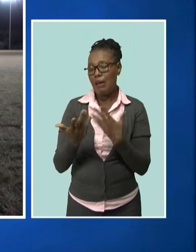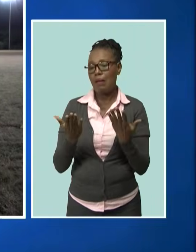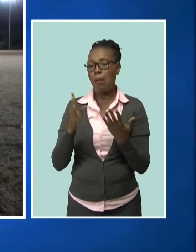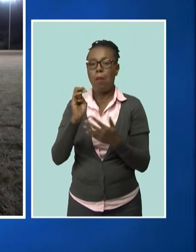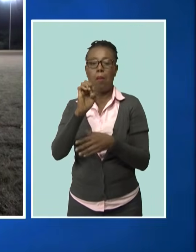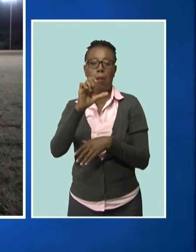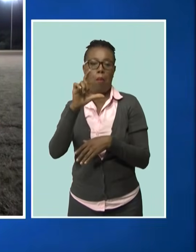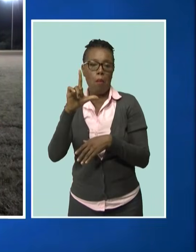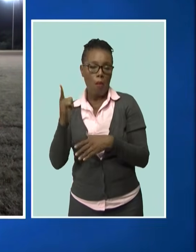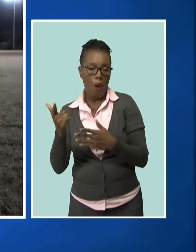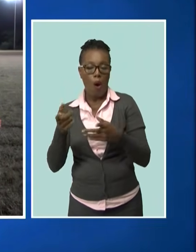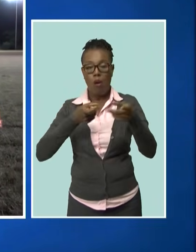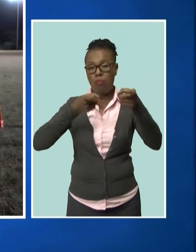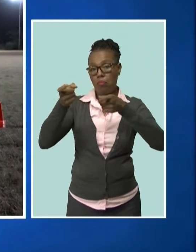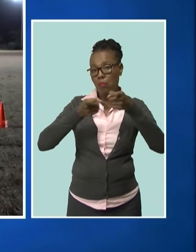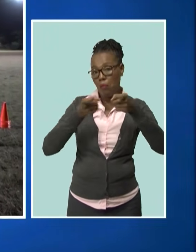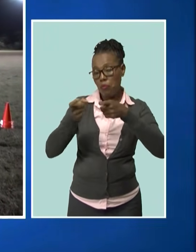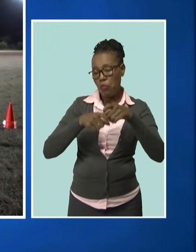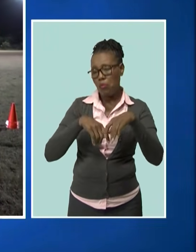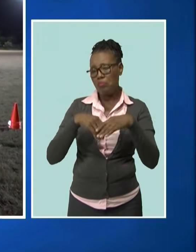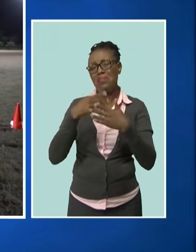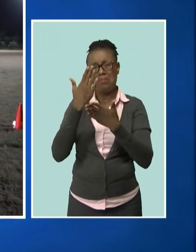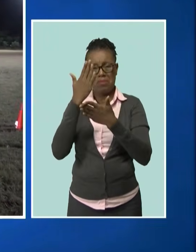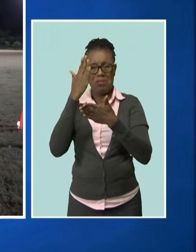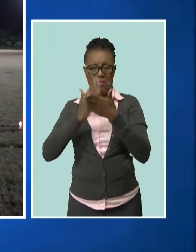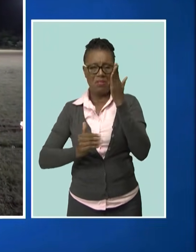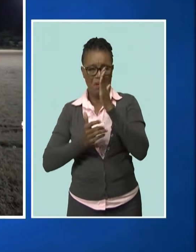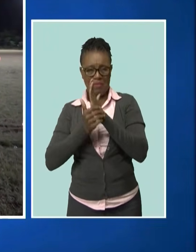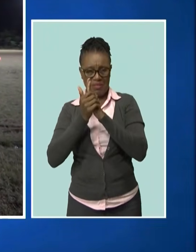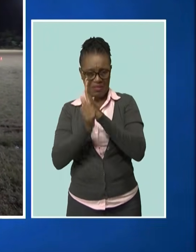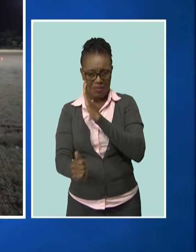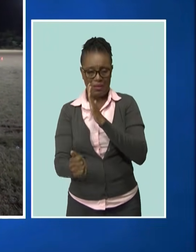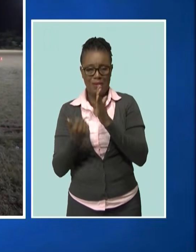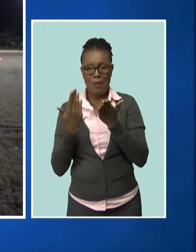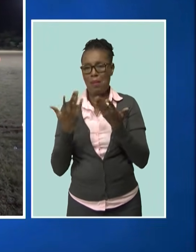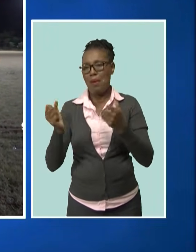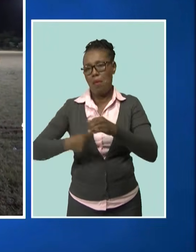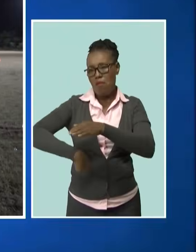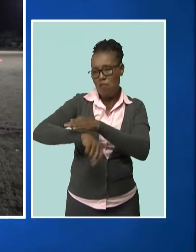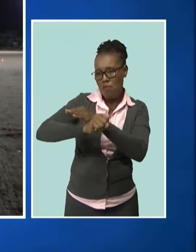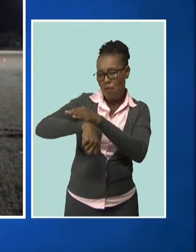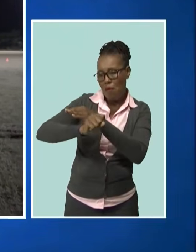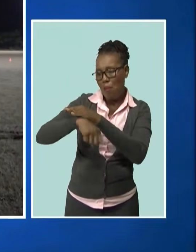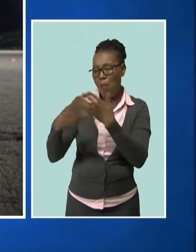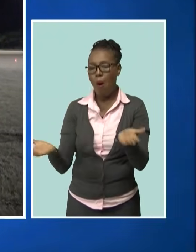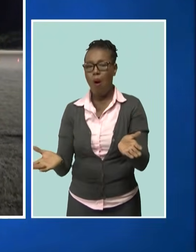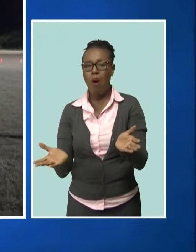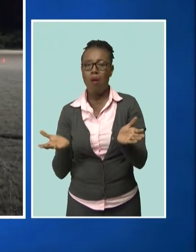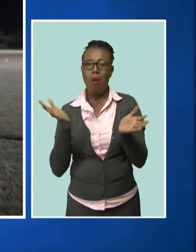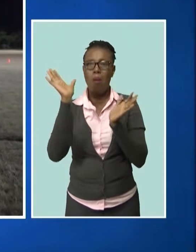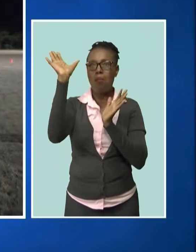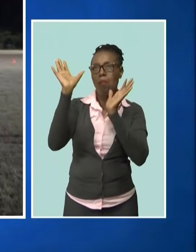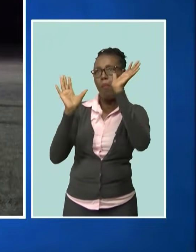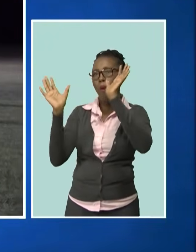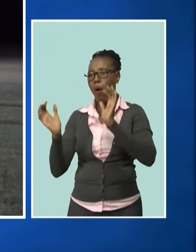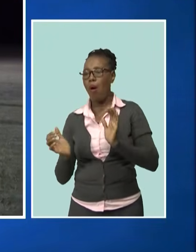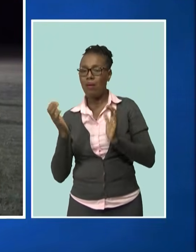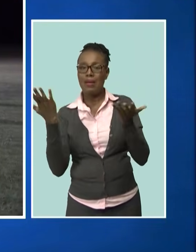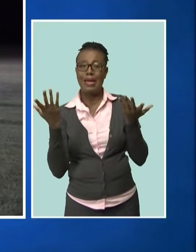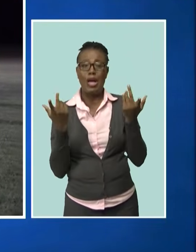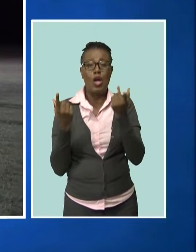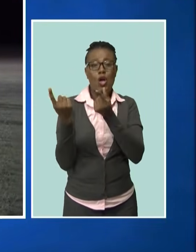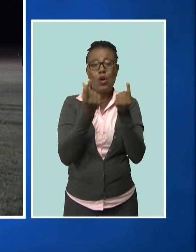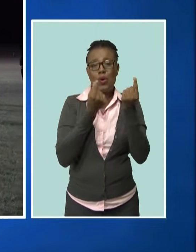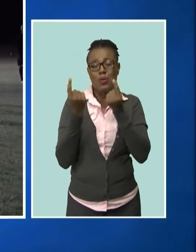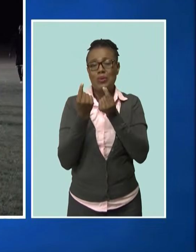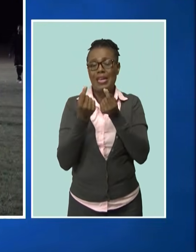tactical skills. We're going to bring some attractive football, a lot of ball handling, and try to keep a lot of possession of the ball. Perry